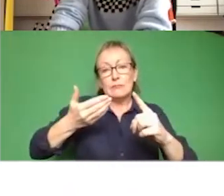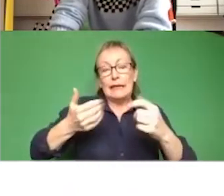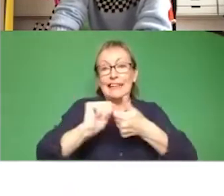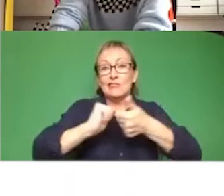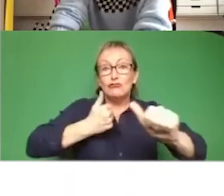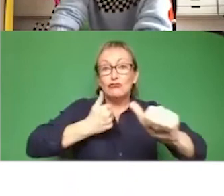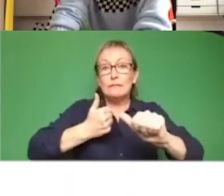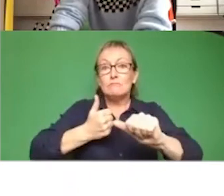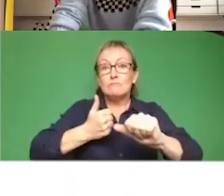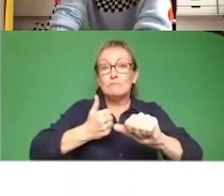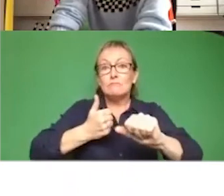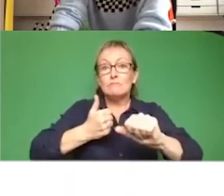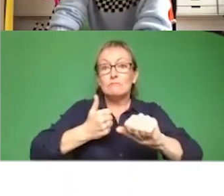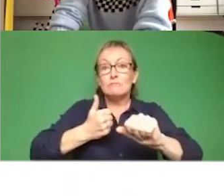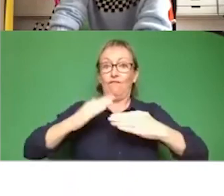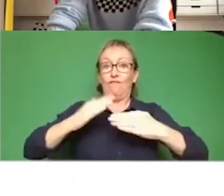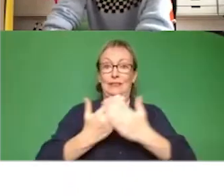together.